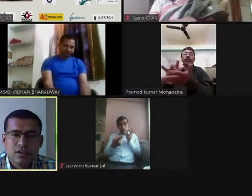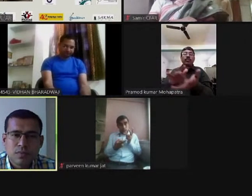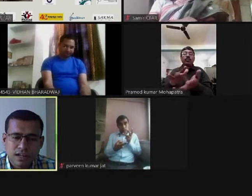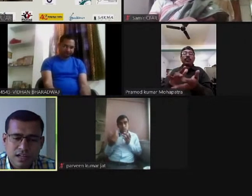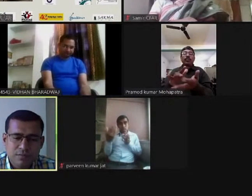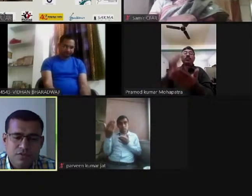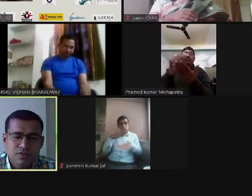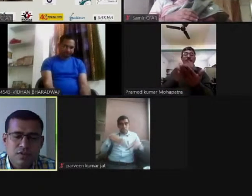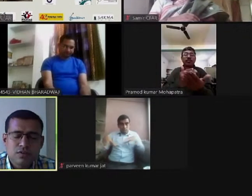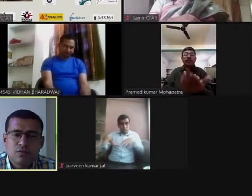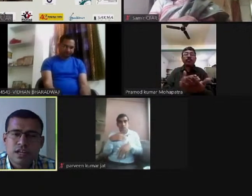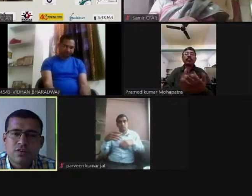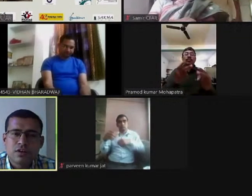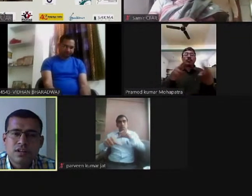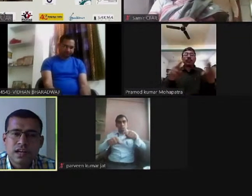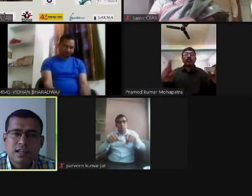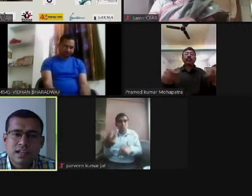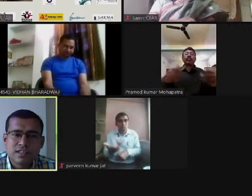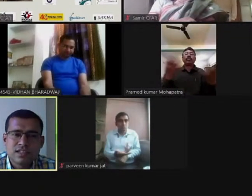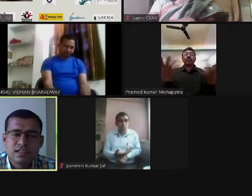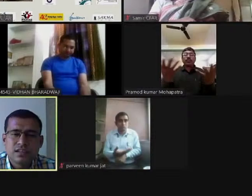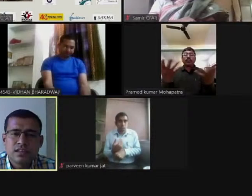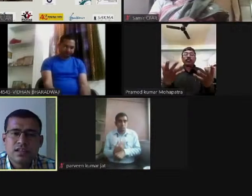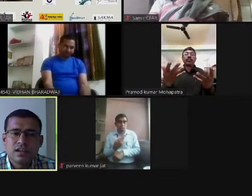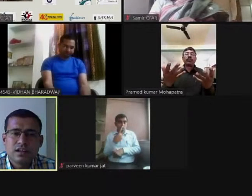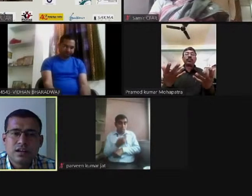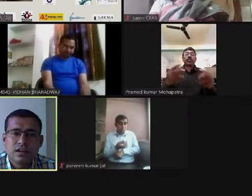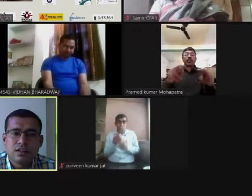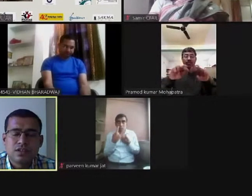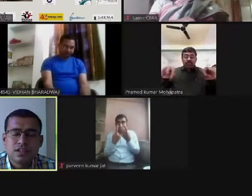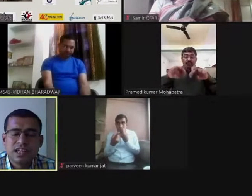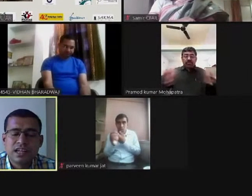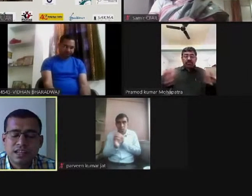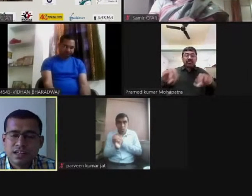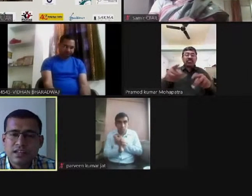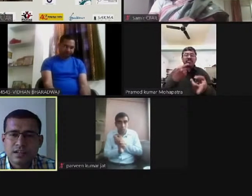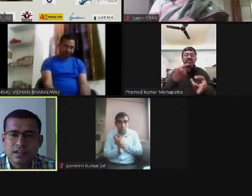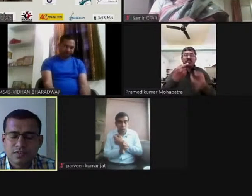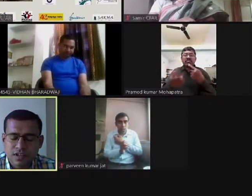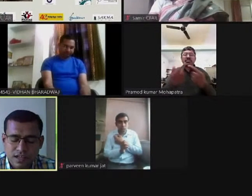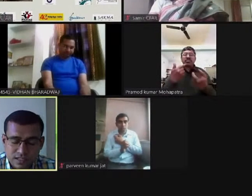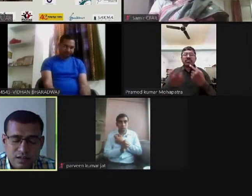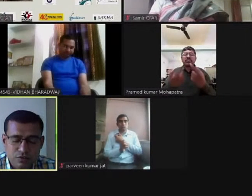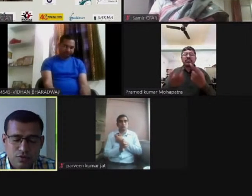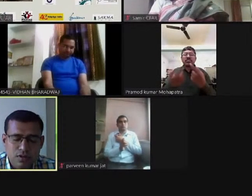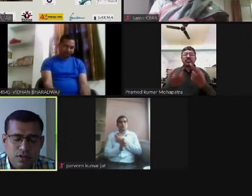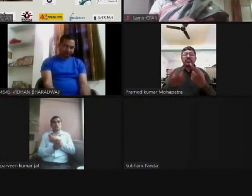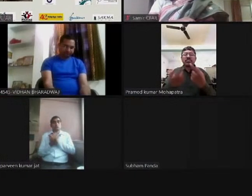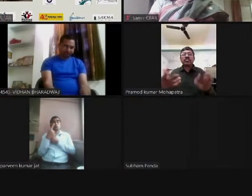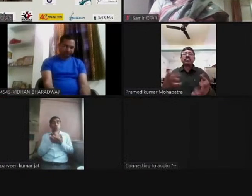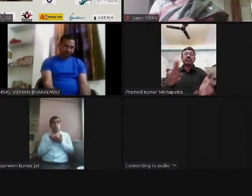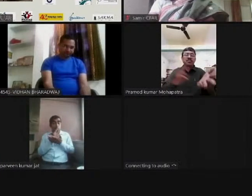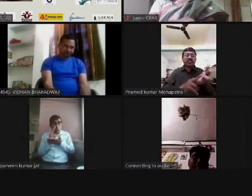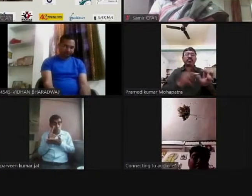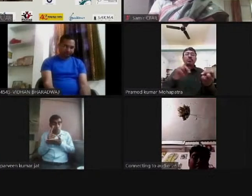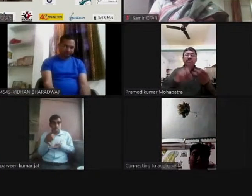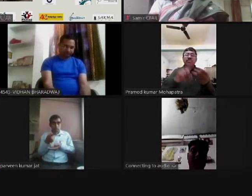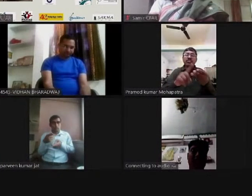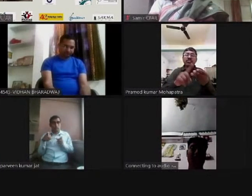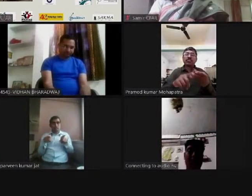schemes in a program, perhaps we are not analyzing the real need.